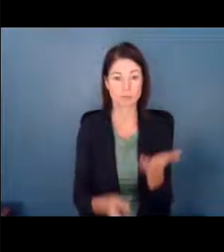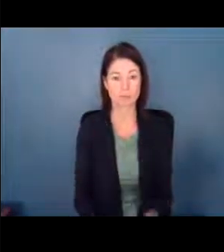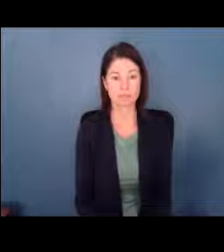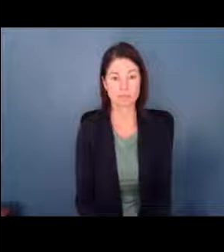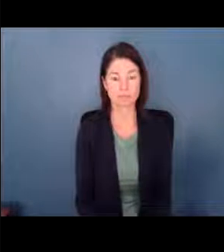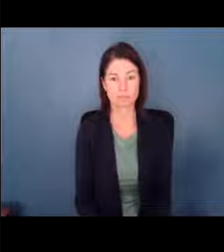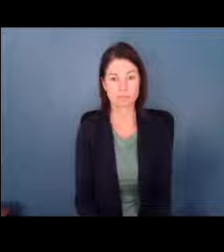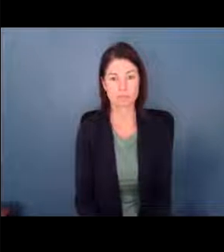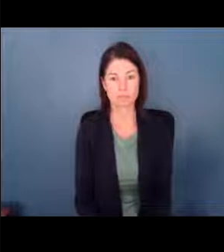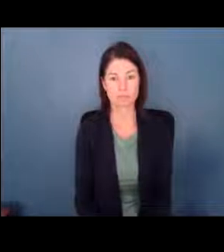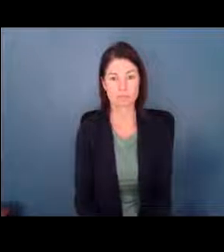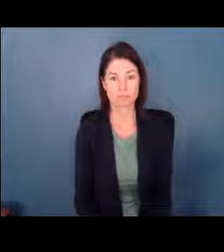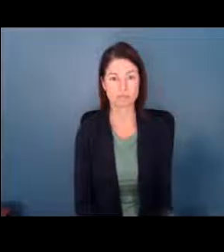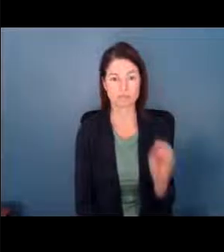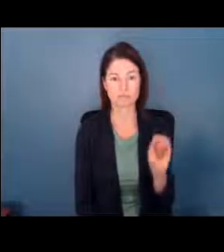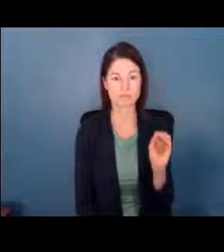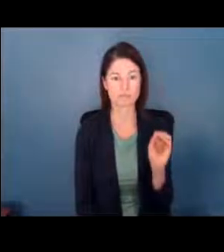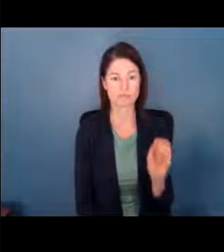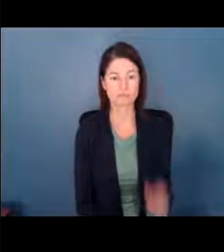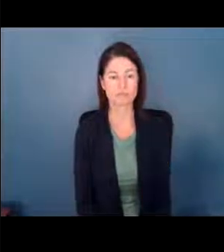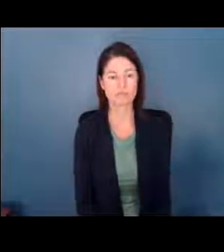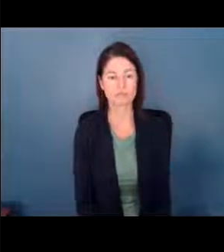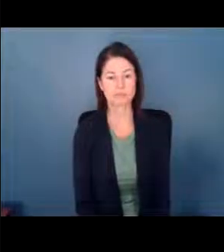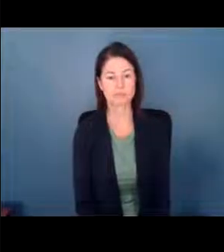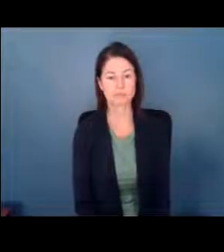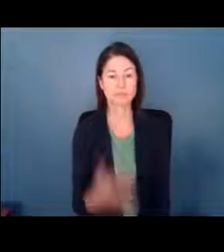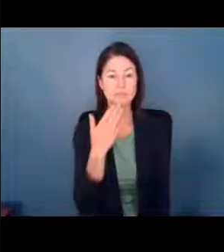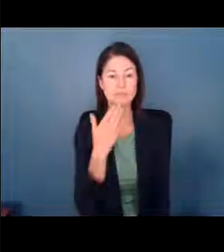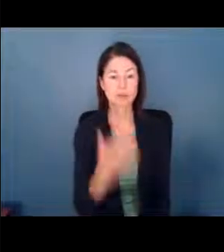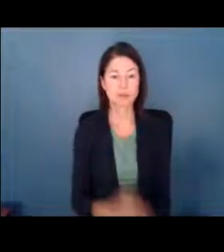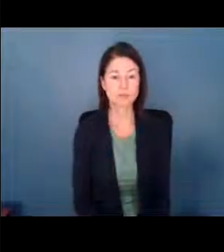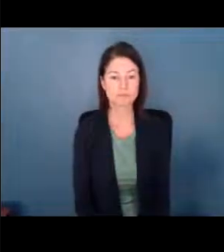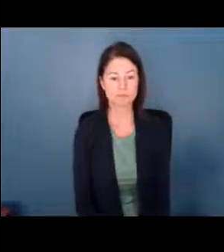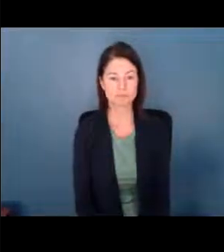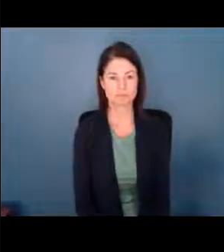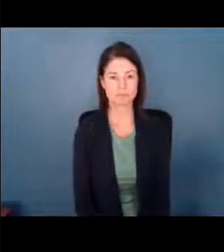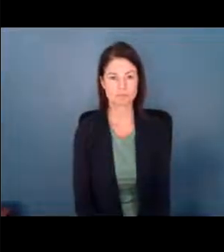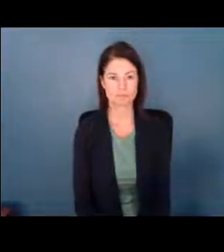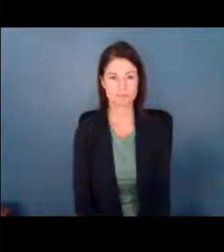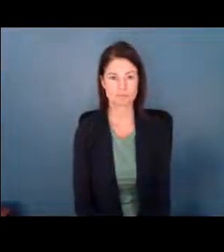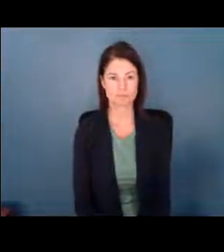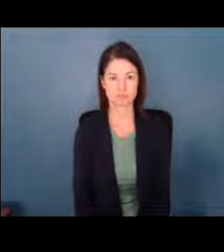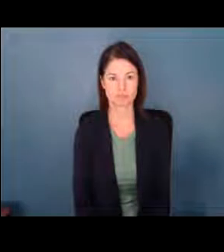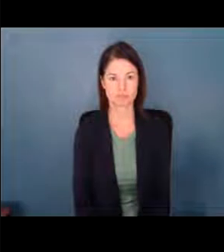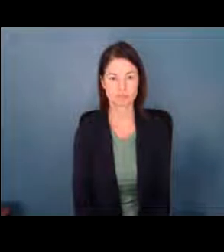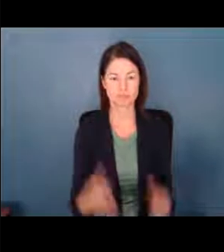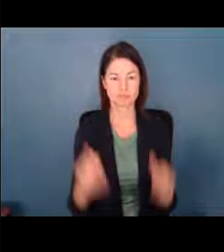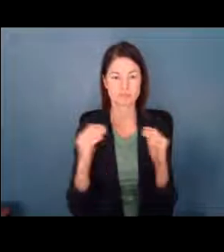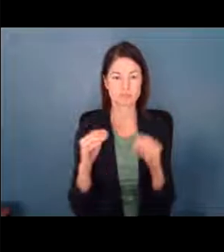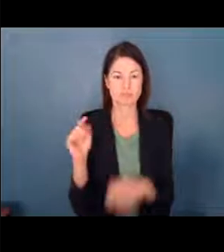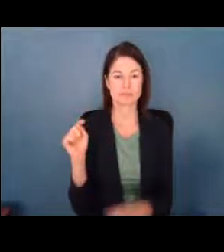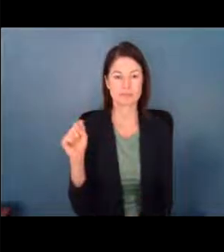We have no public comment at this time. Okay, thank you. And we can move on to tab 23.